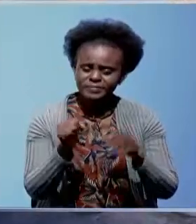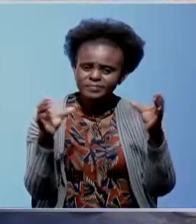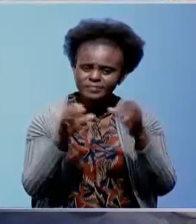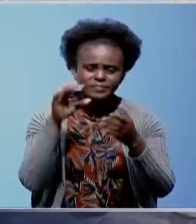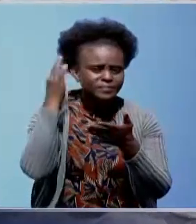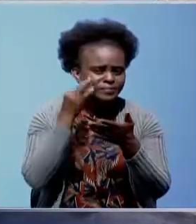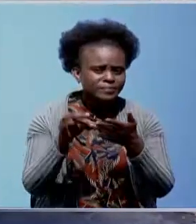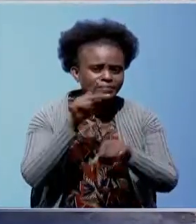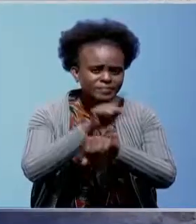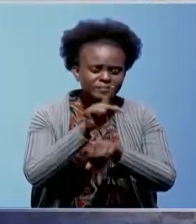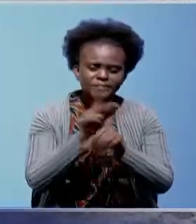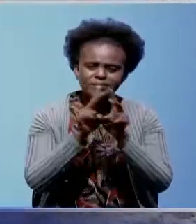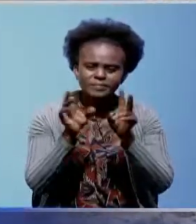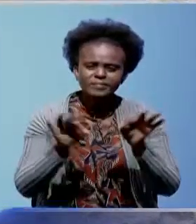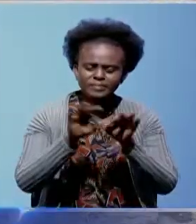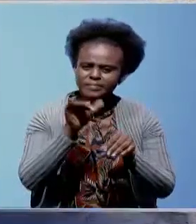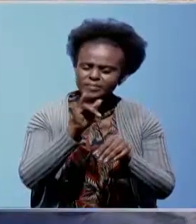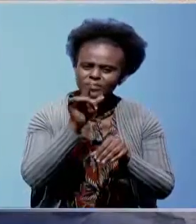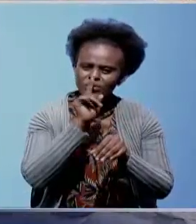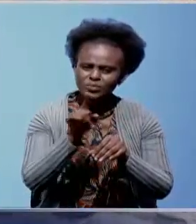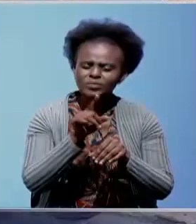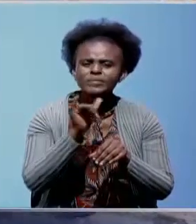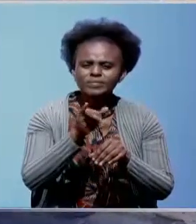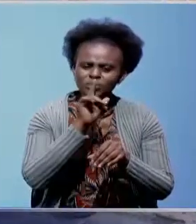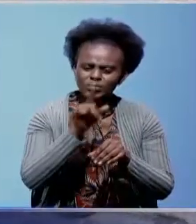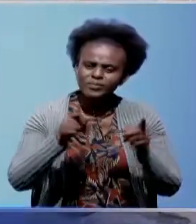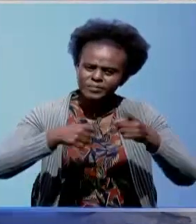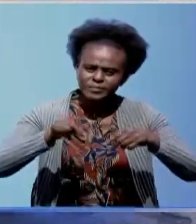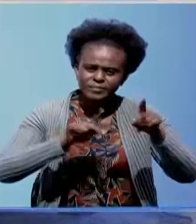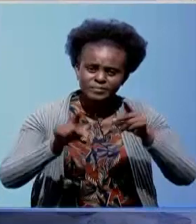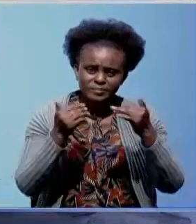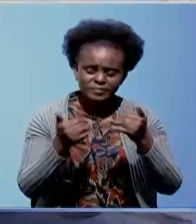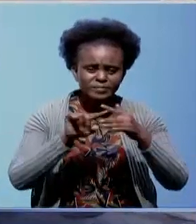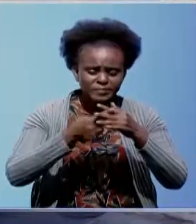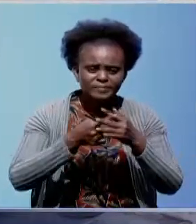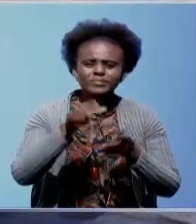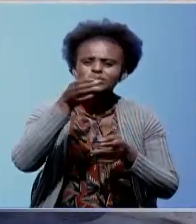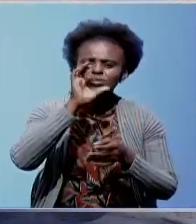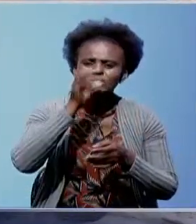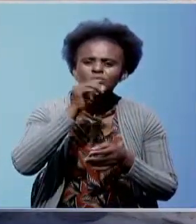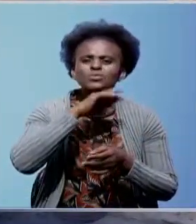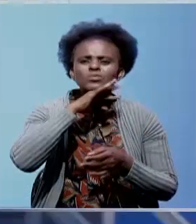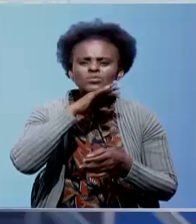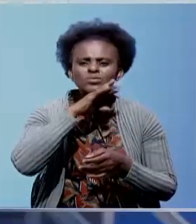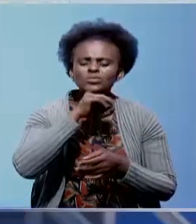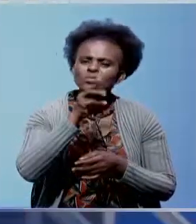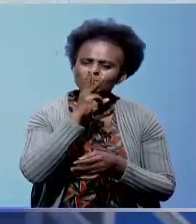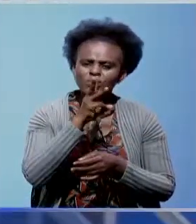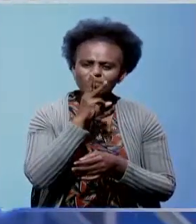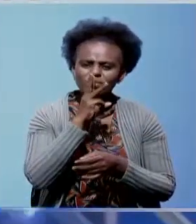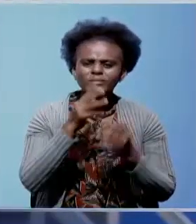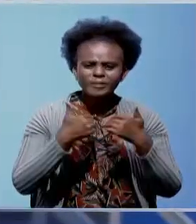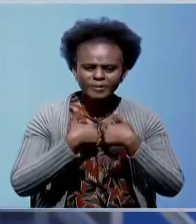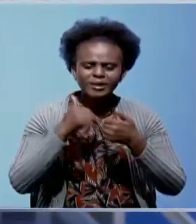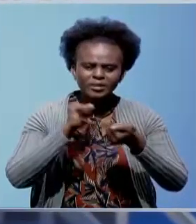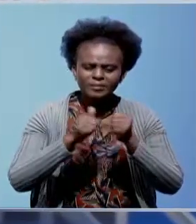PONGO said the project is important and significant to the local people who now stop drinking unsafe water. There is a problem of